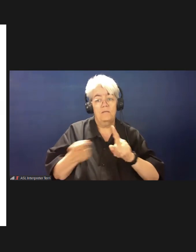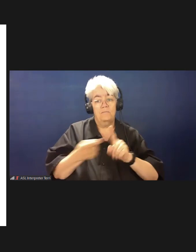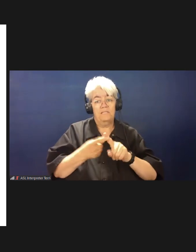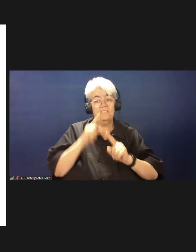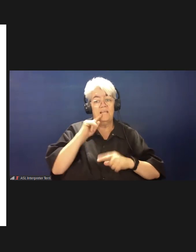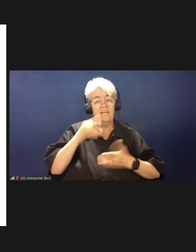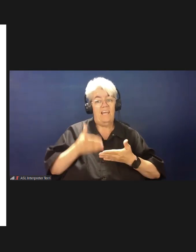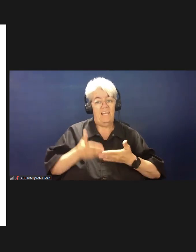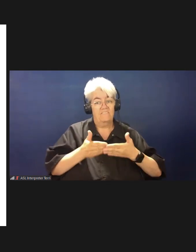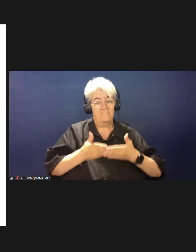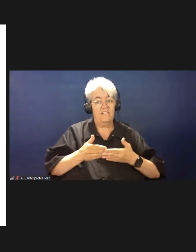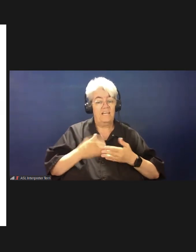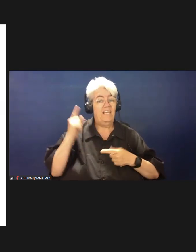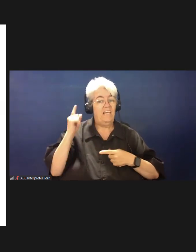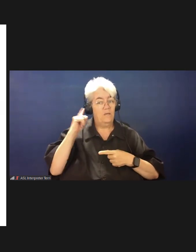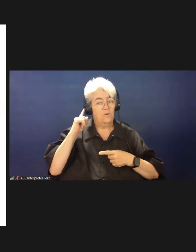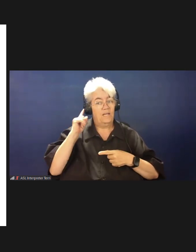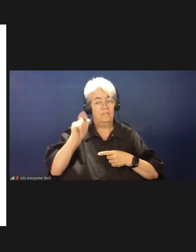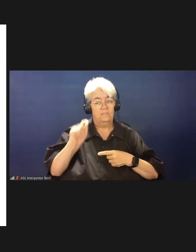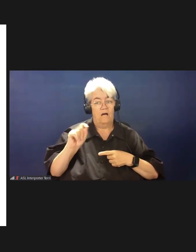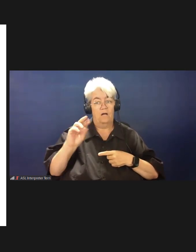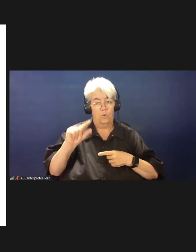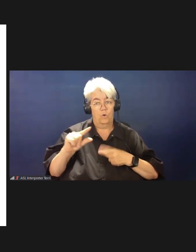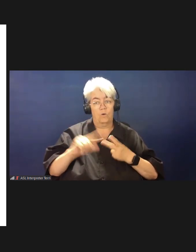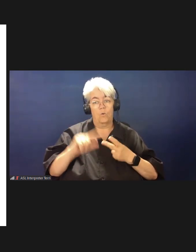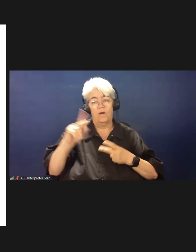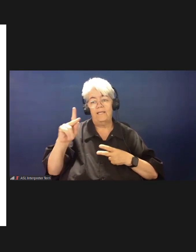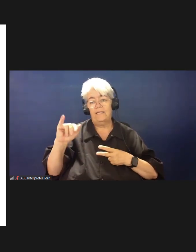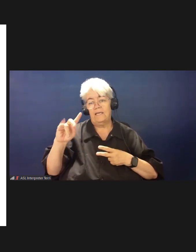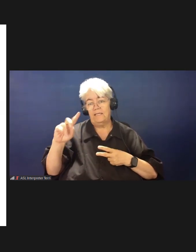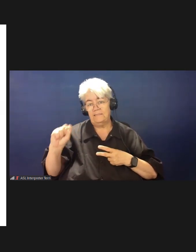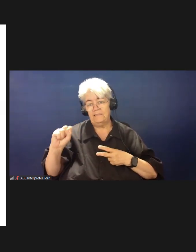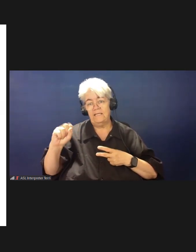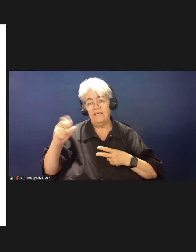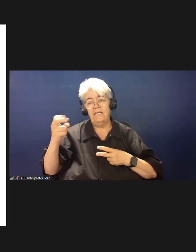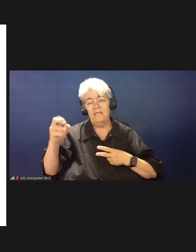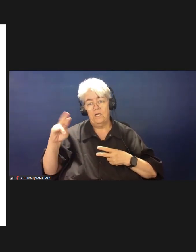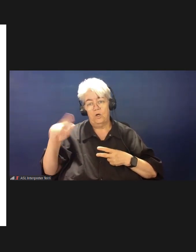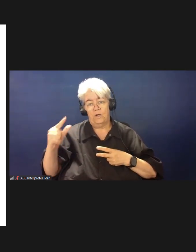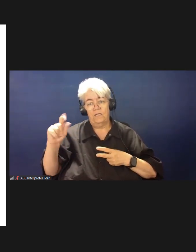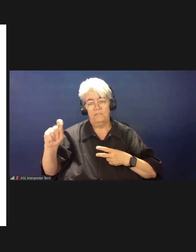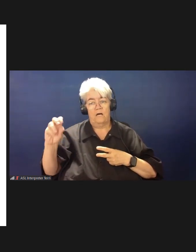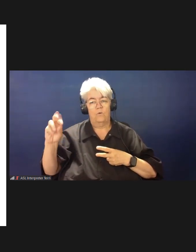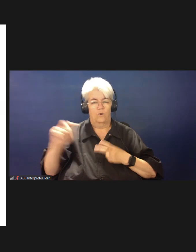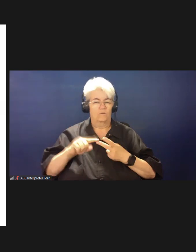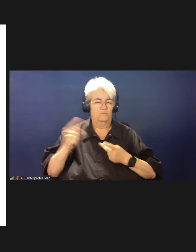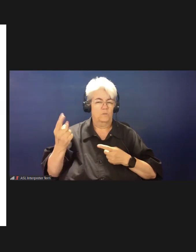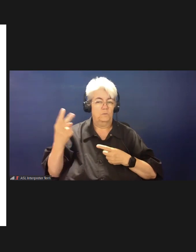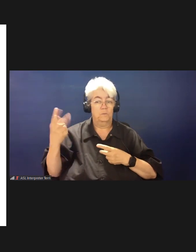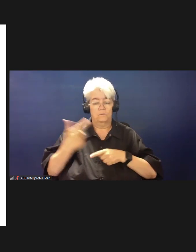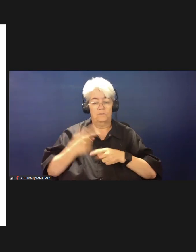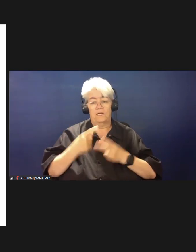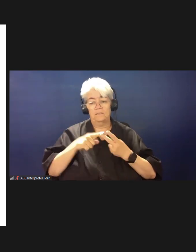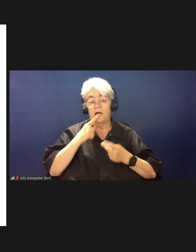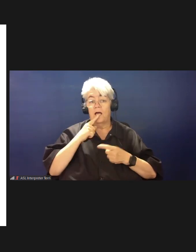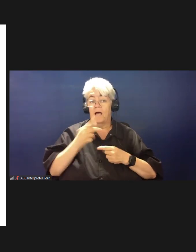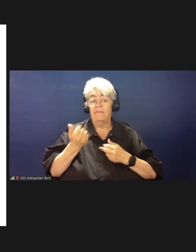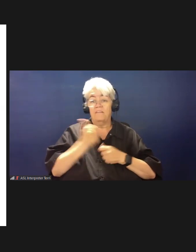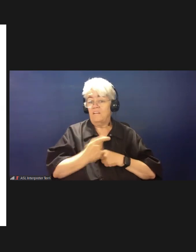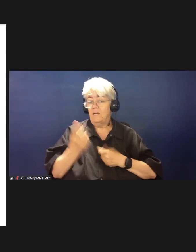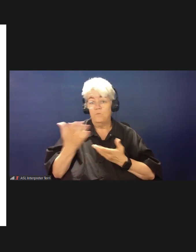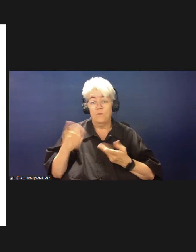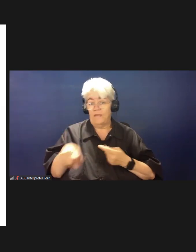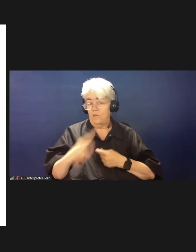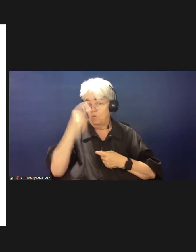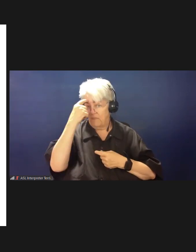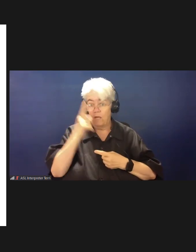in the next couple of days. So, and keep that in mind also, if there is anybody that you think would